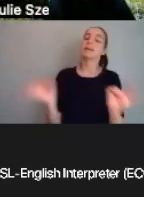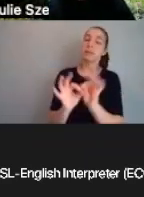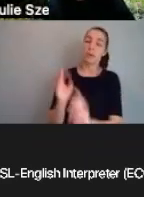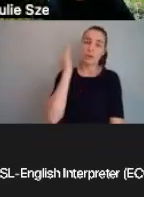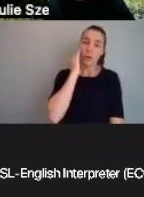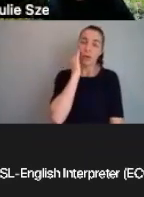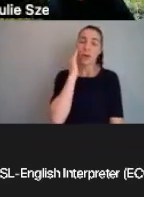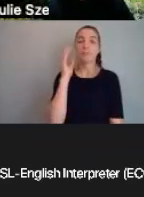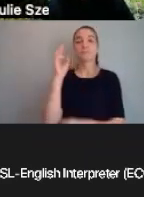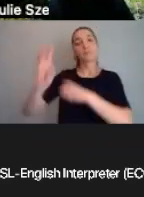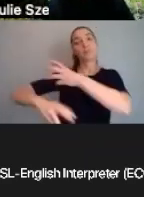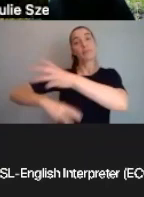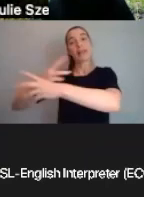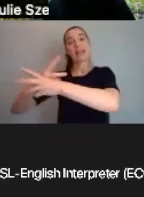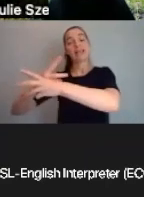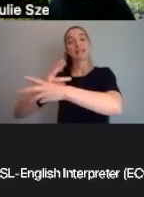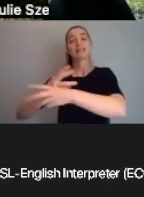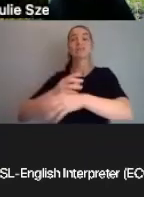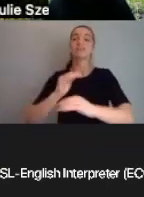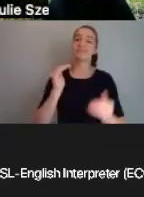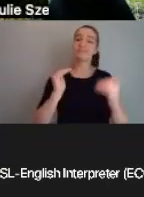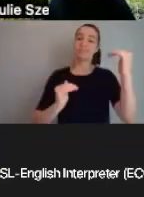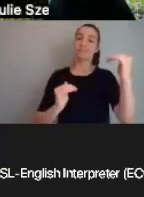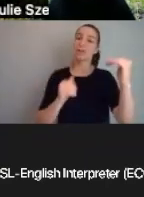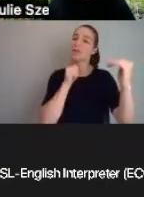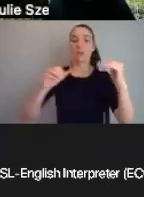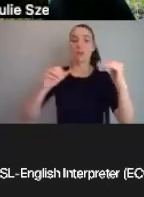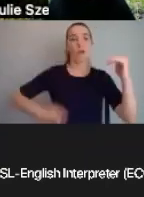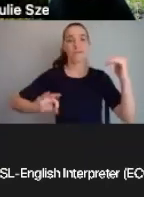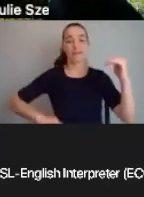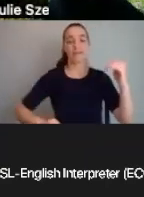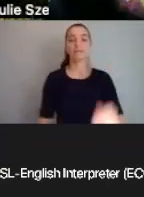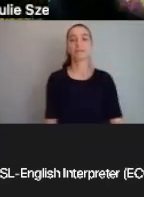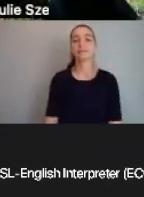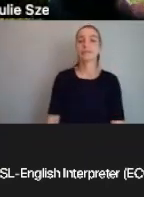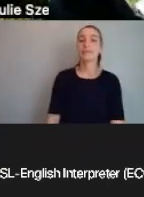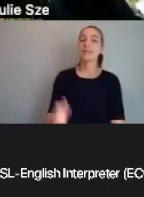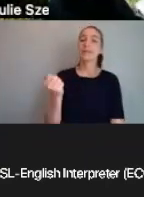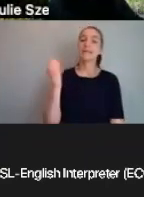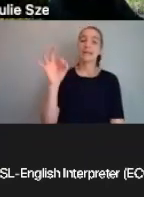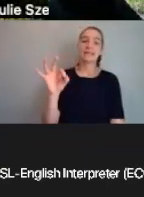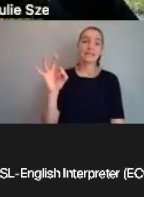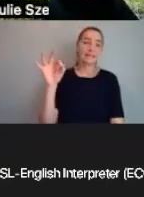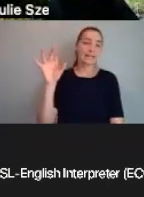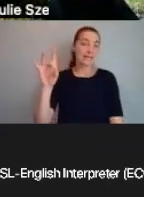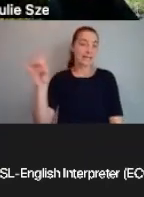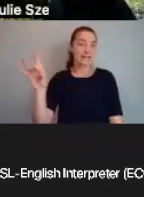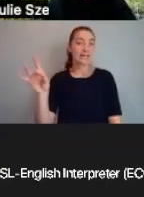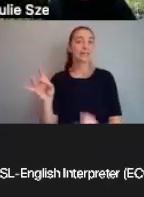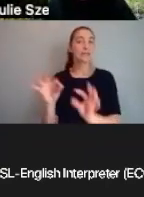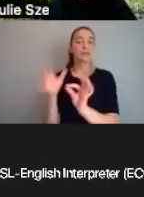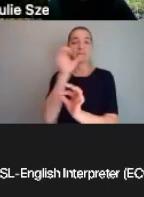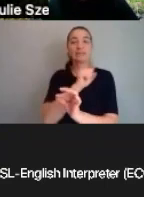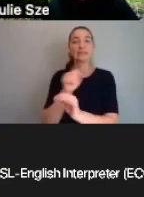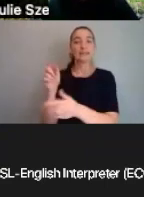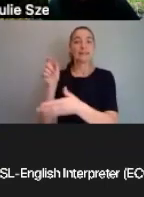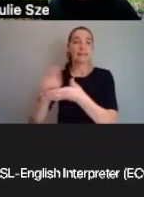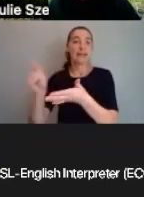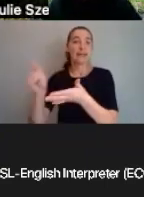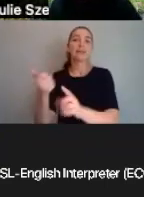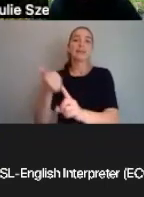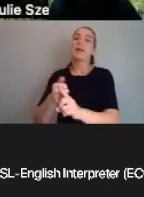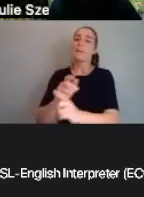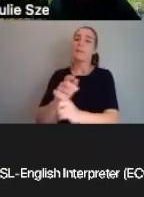In 1938, Langston Hughes wrote his famous poem, Kids Who Die, which had a second life, you know, I think after Trayvon Martin, um,